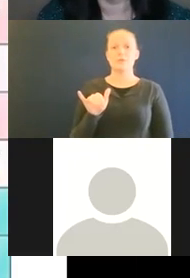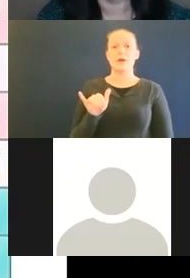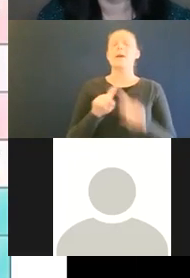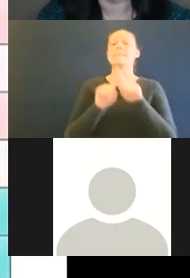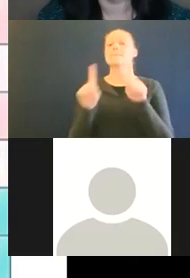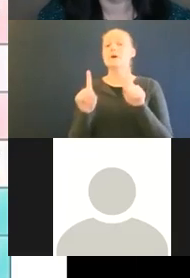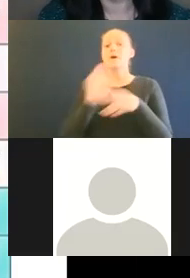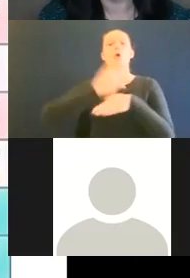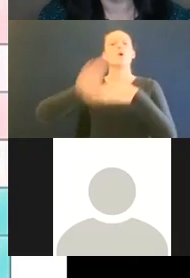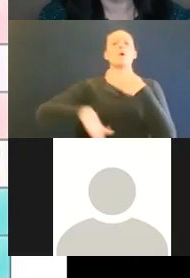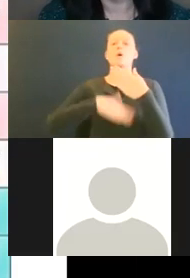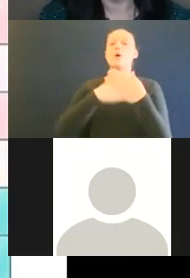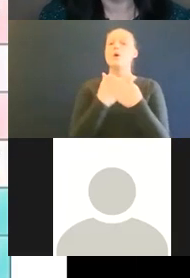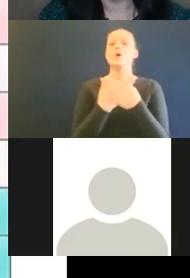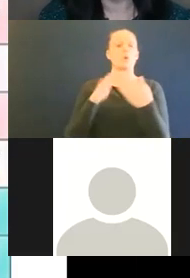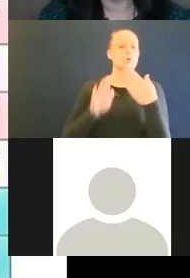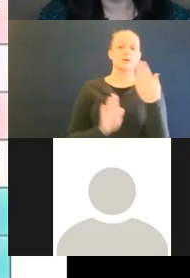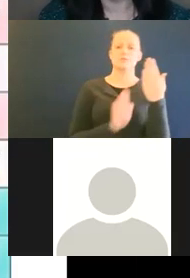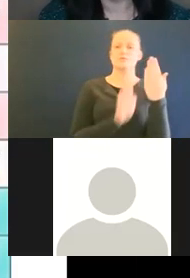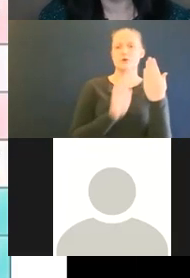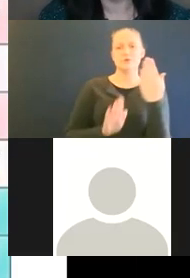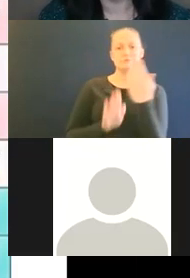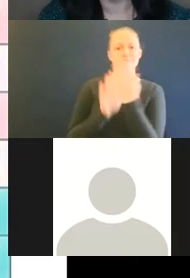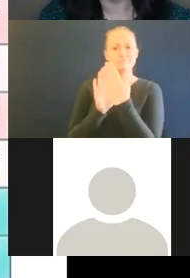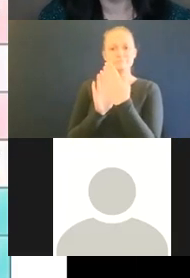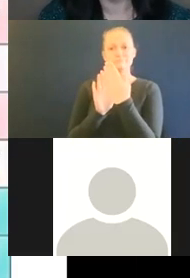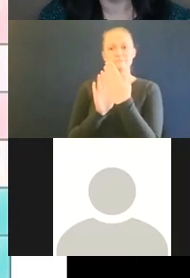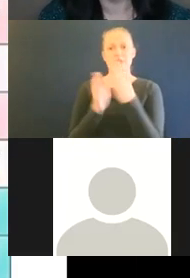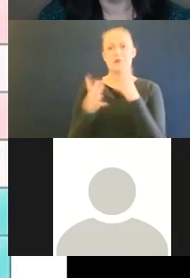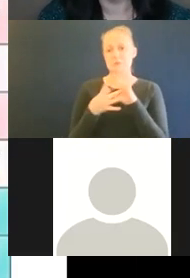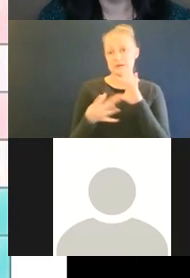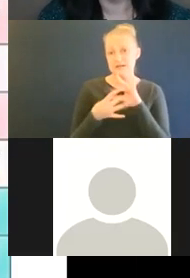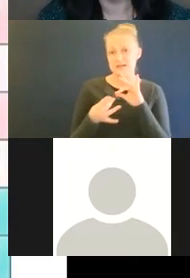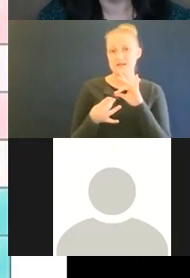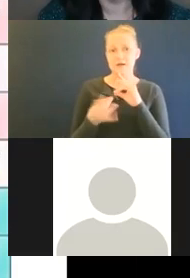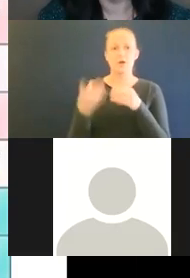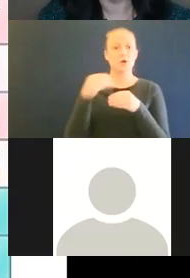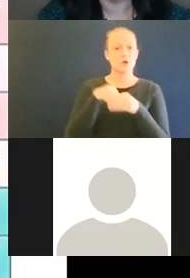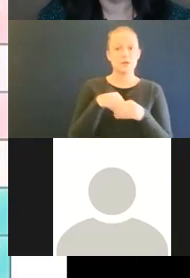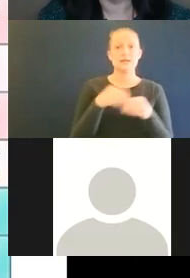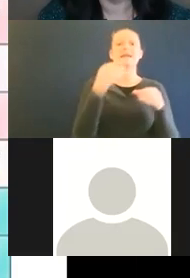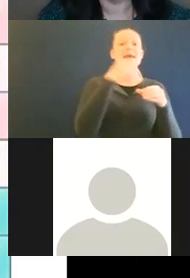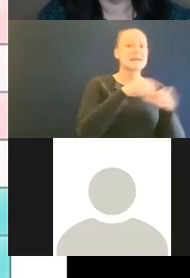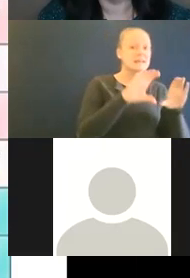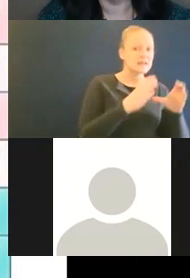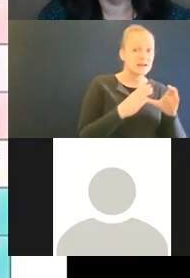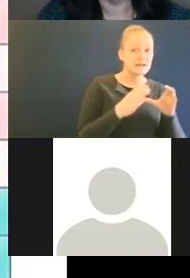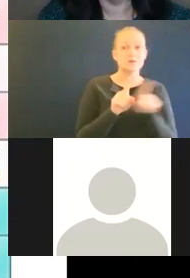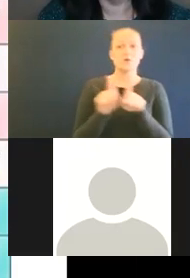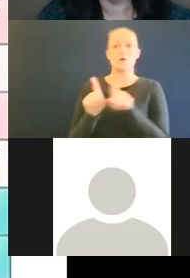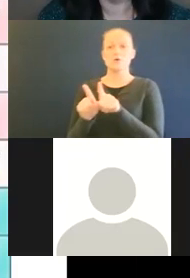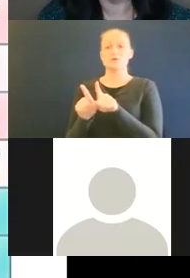of the strategies that we mentioned in these videos are functional for both a classroom and a home environment.